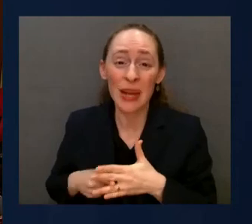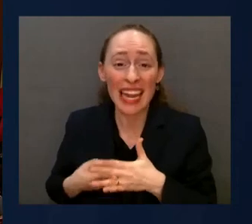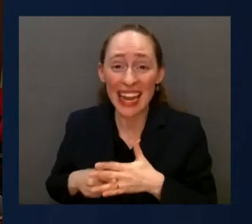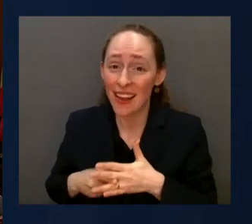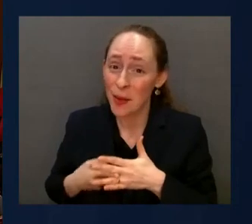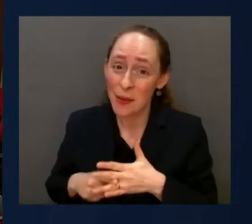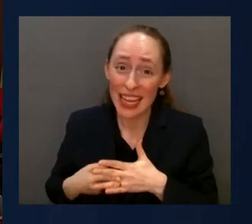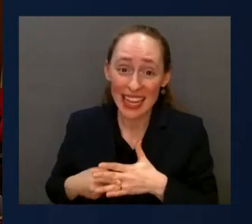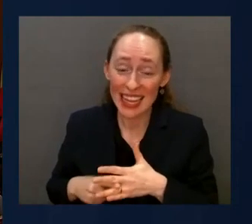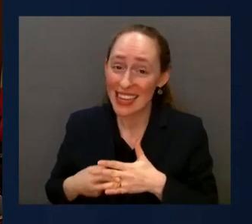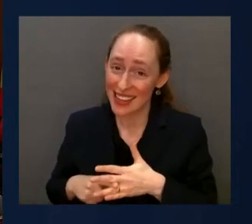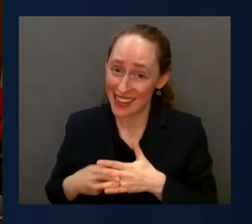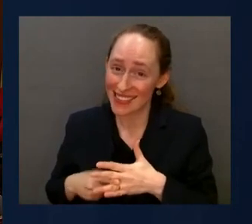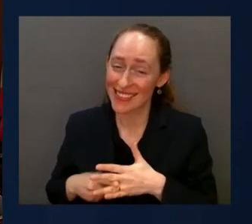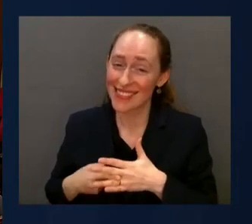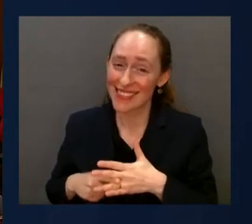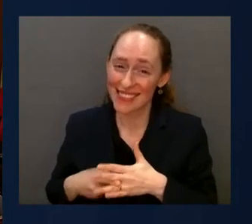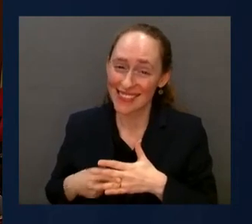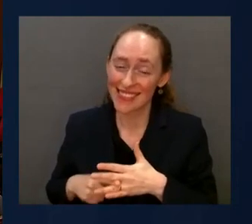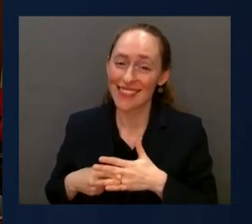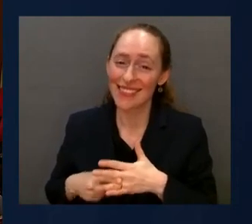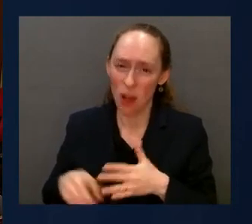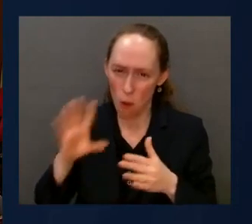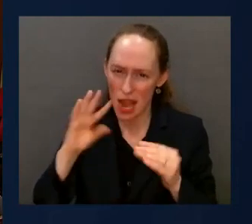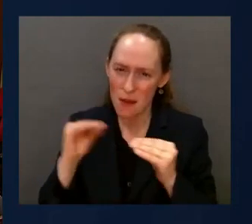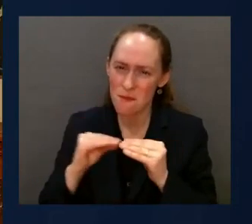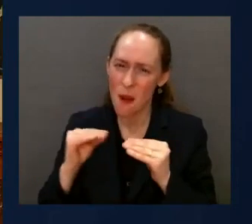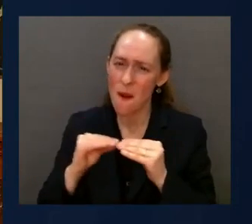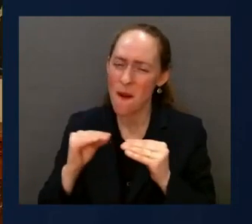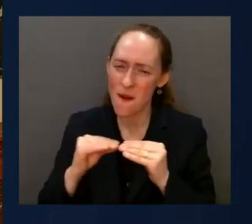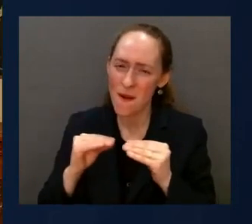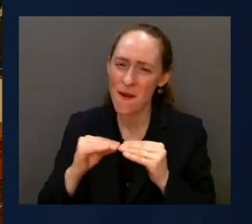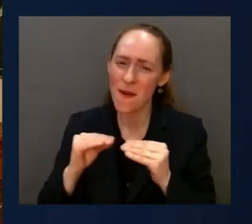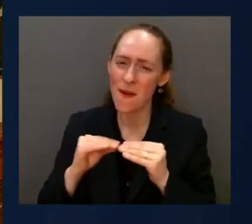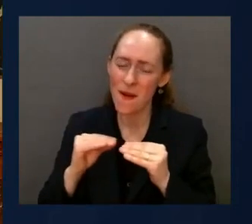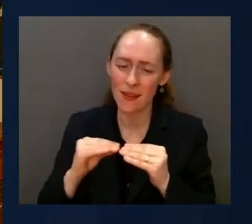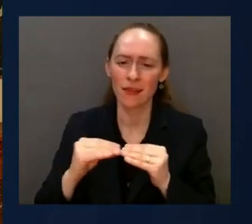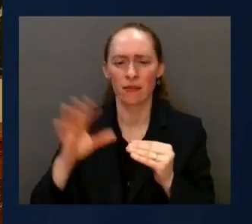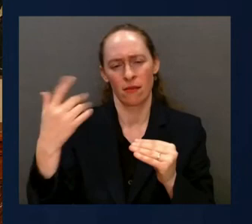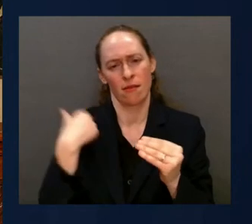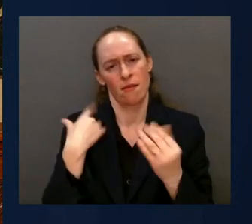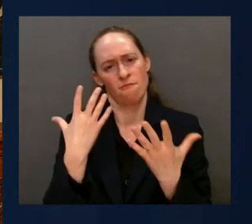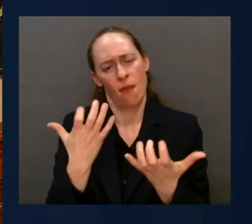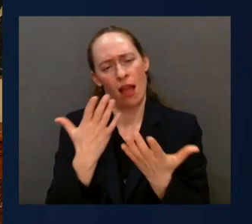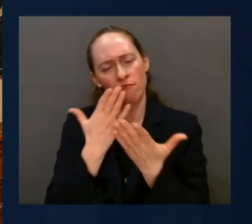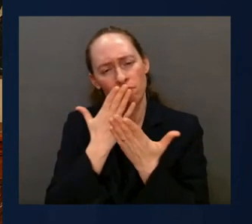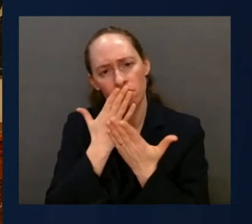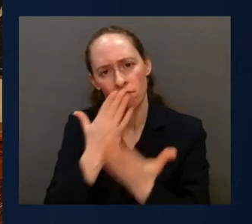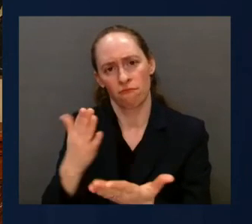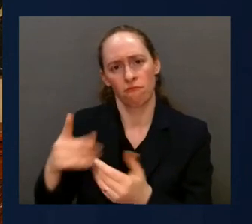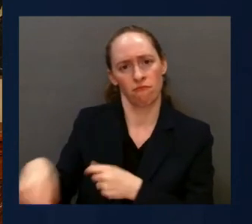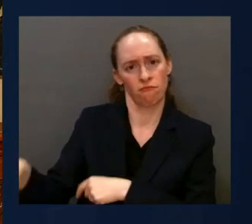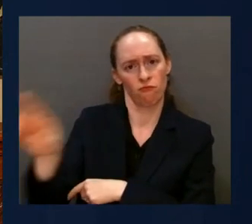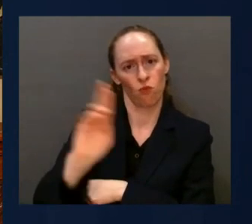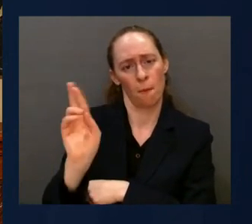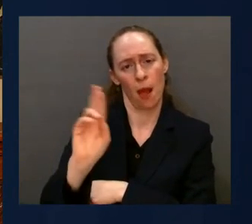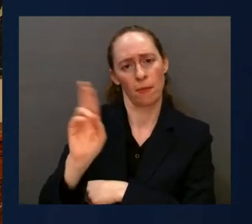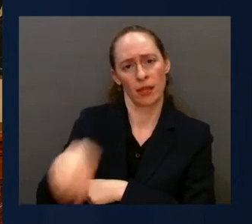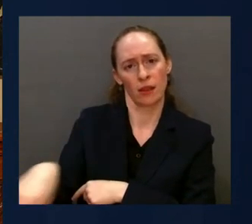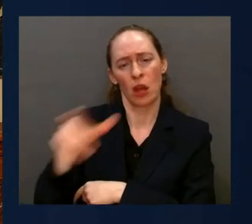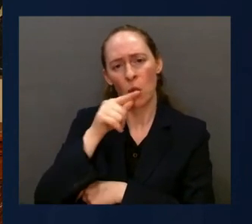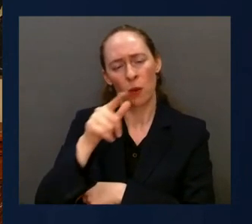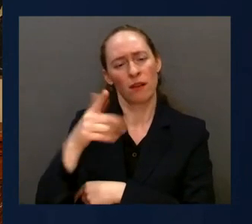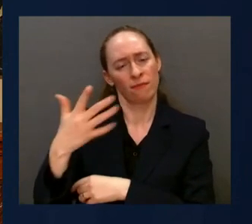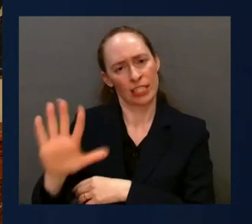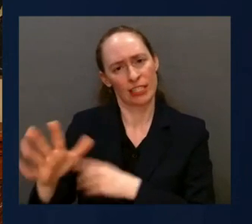I want to thank my Republican friends who voted for the law, and my Republican friends who voted against it as well. But I'm